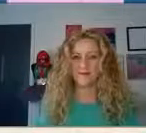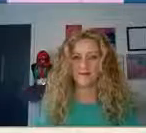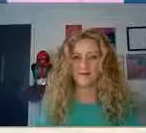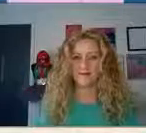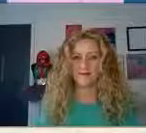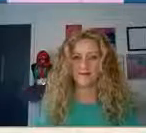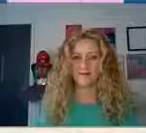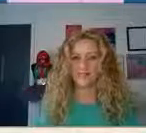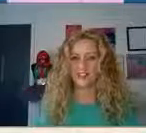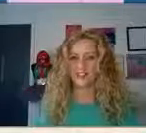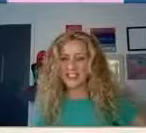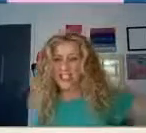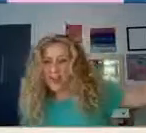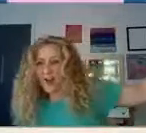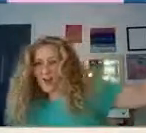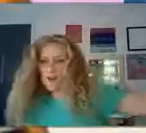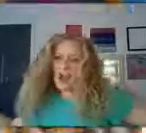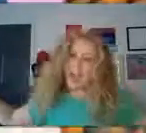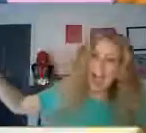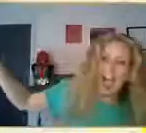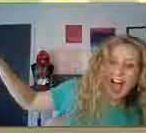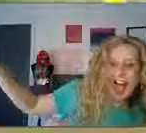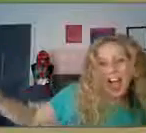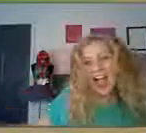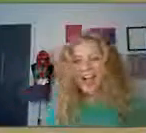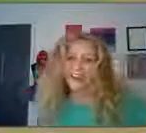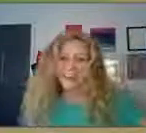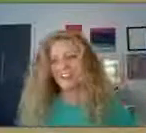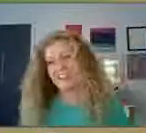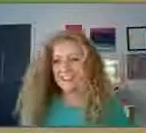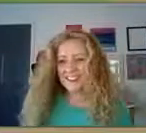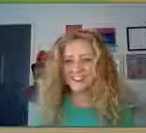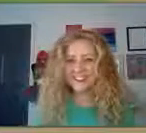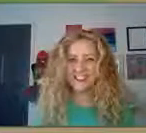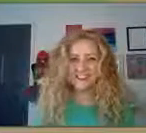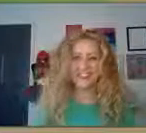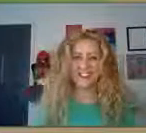Now it's time to fly. Let's go. Whoa.